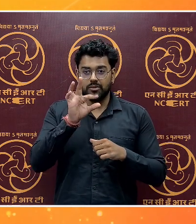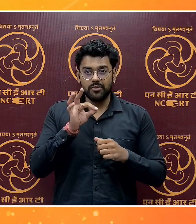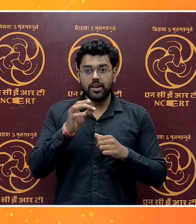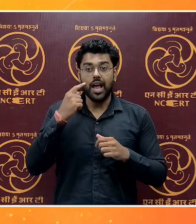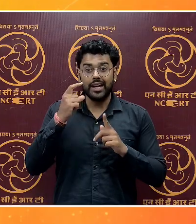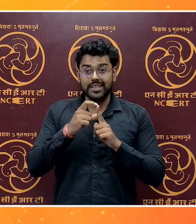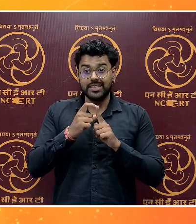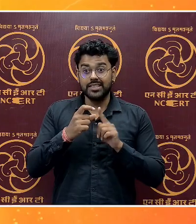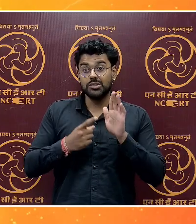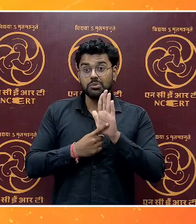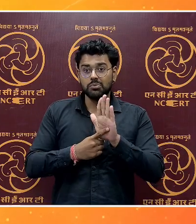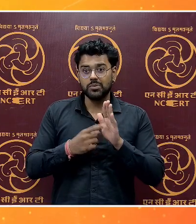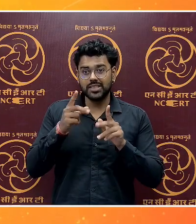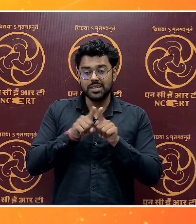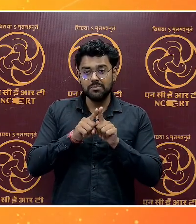user click on this,